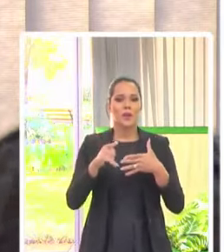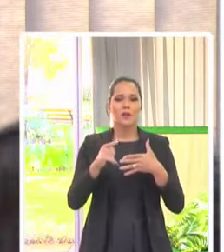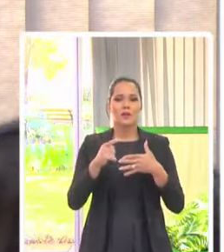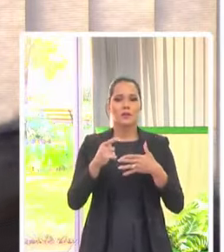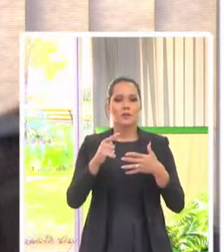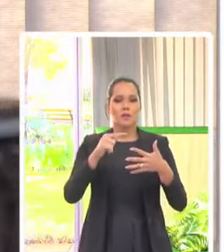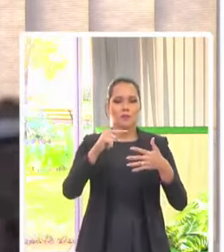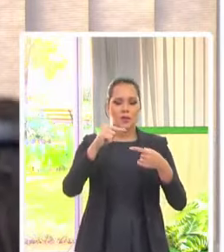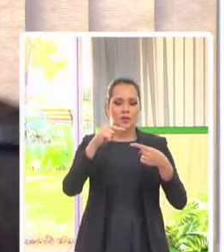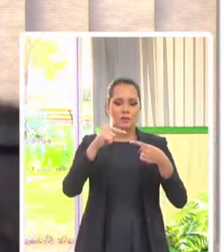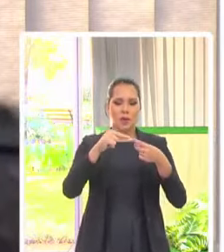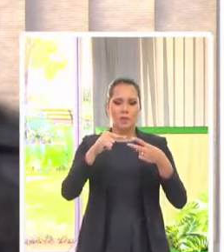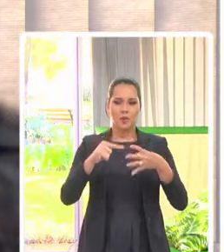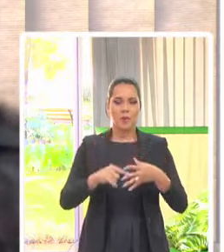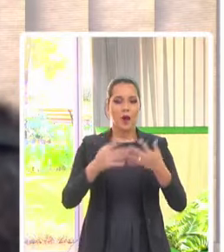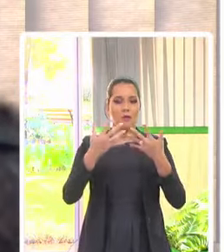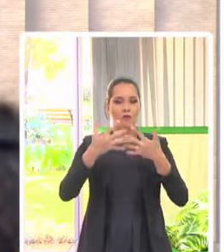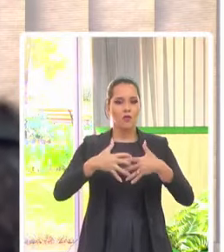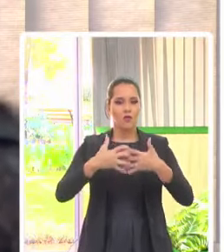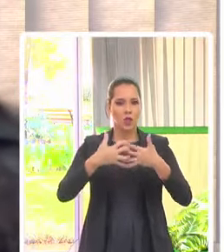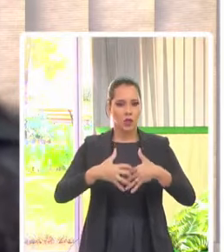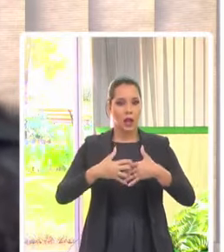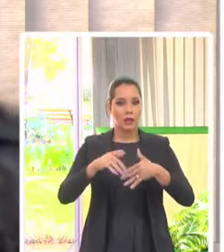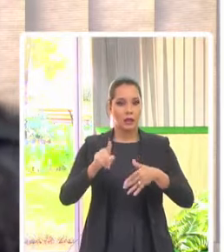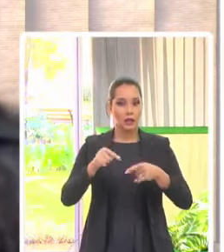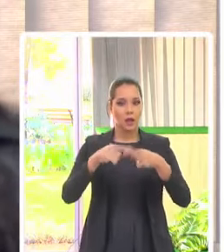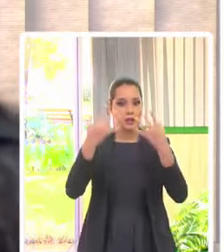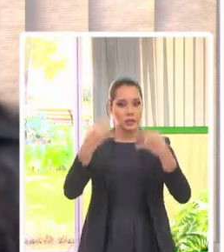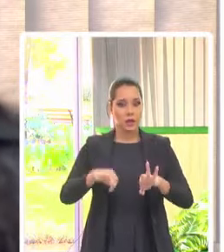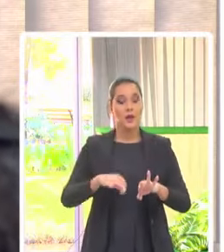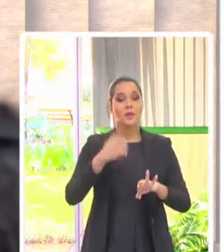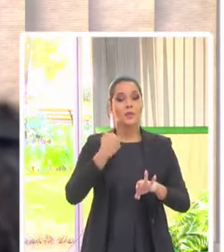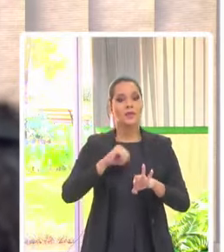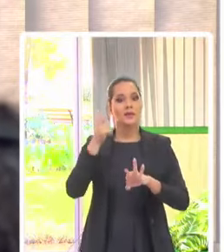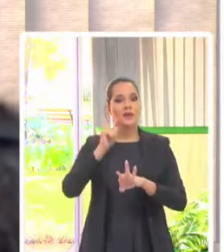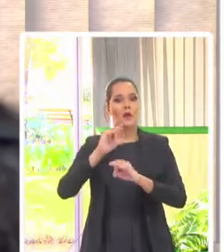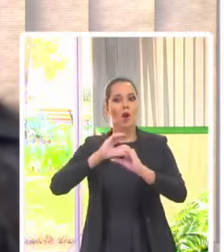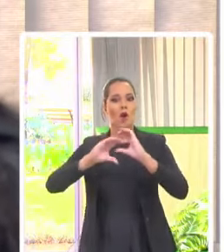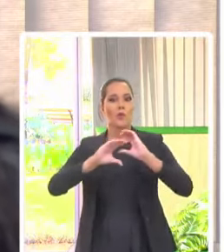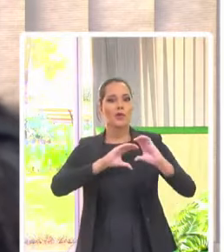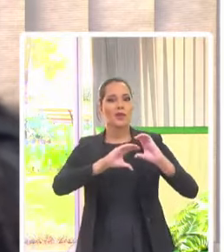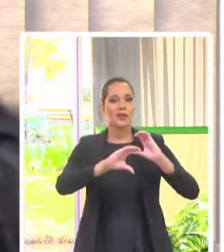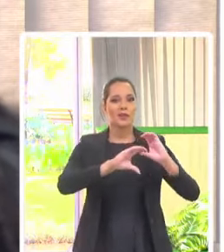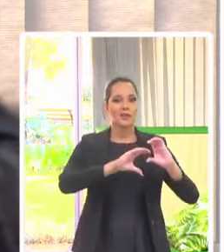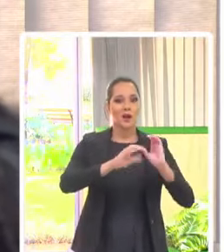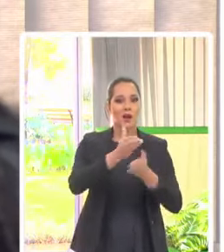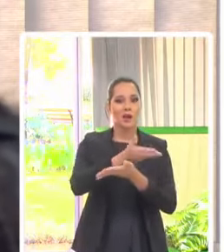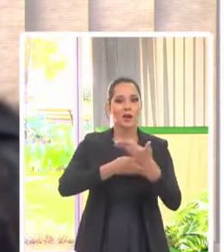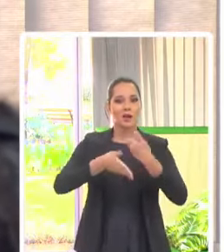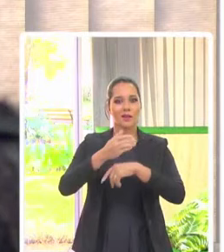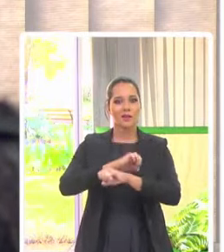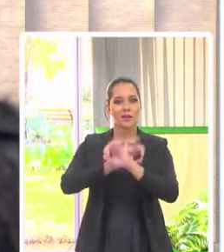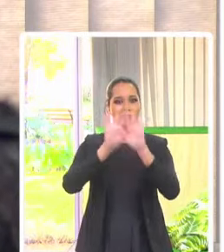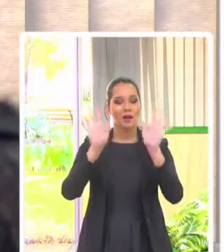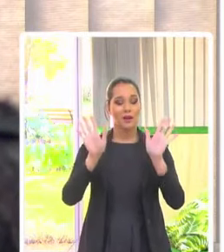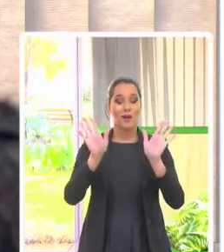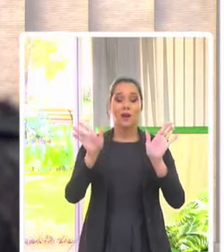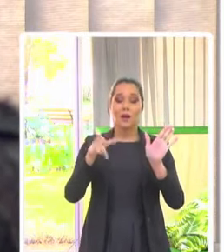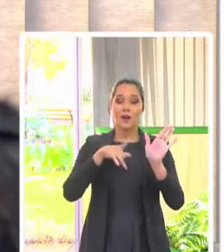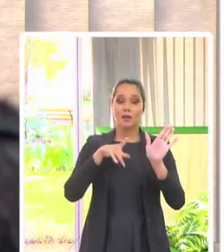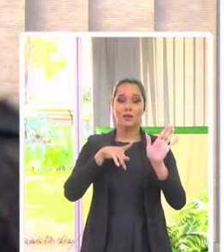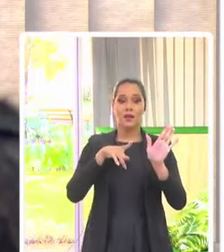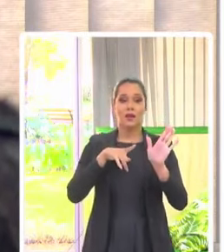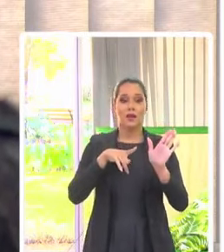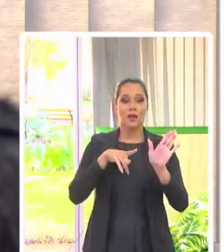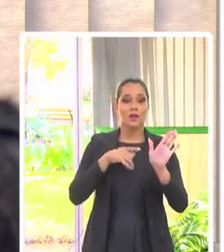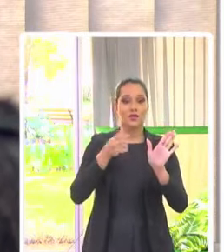those small components to work, they need to talk to one another. And there again, there's something which is